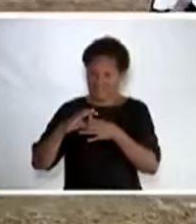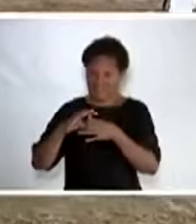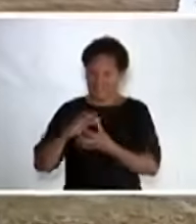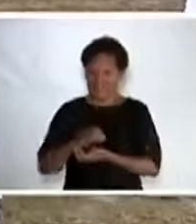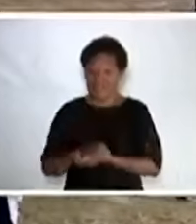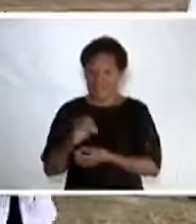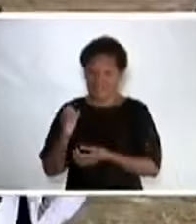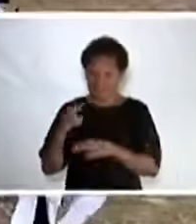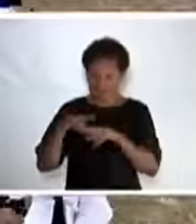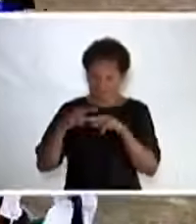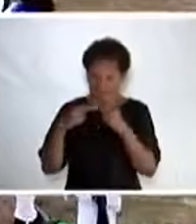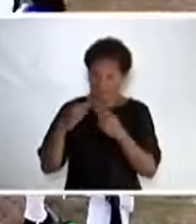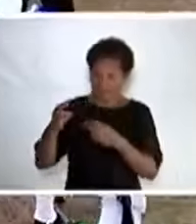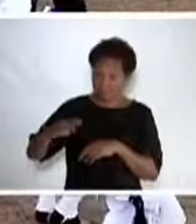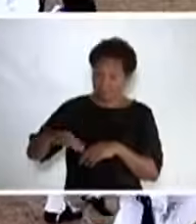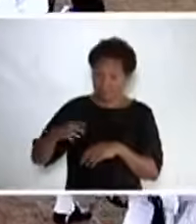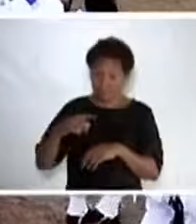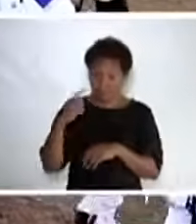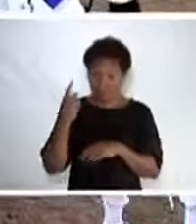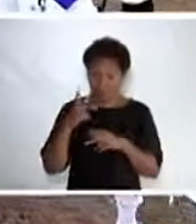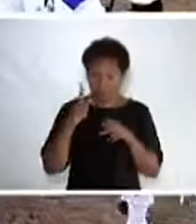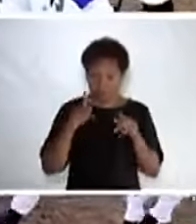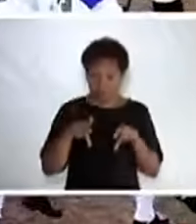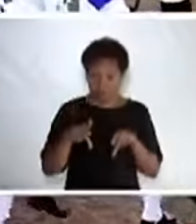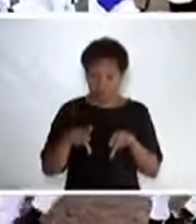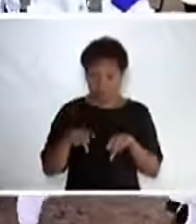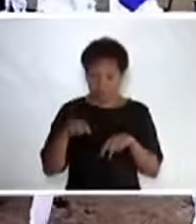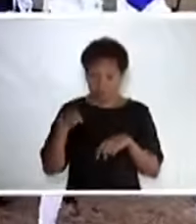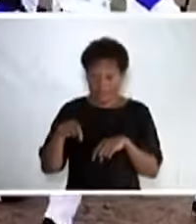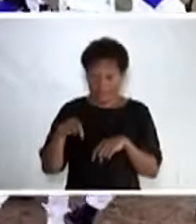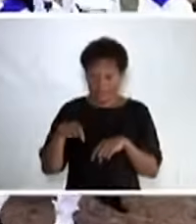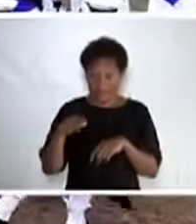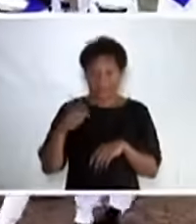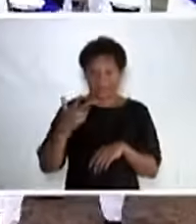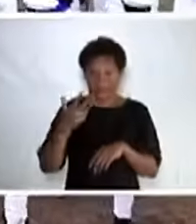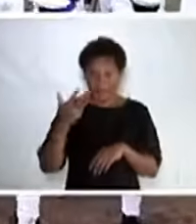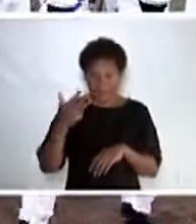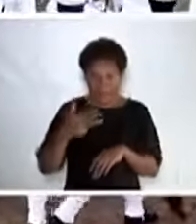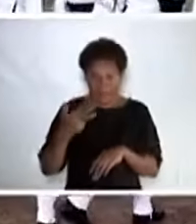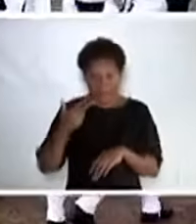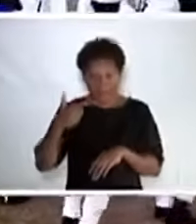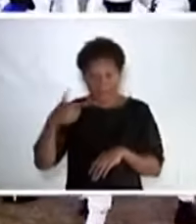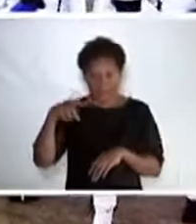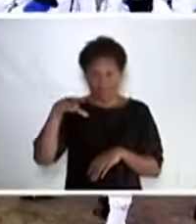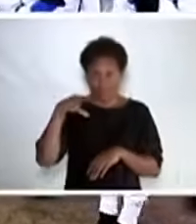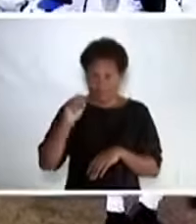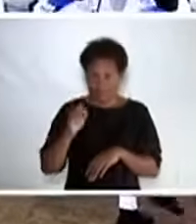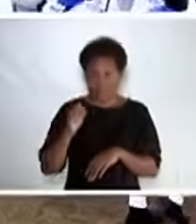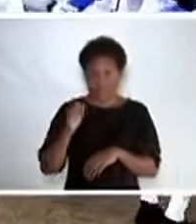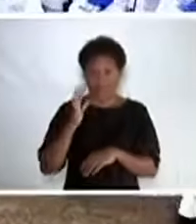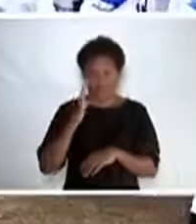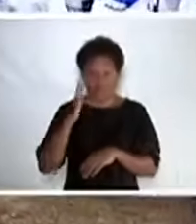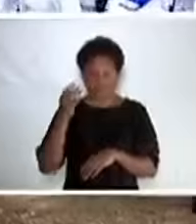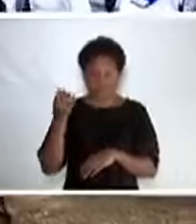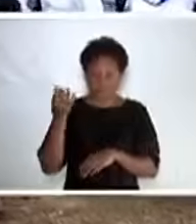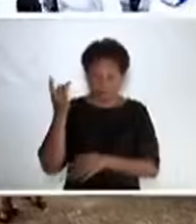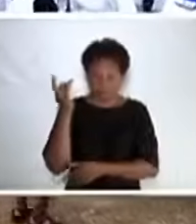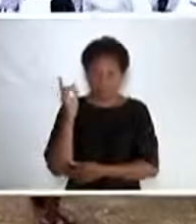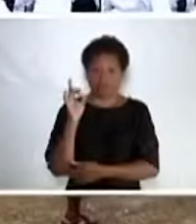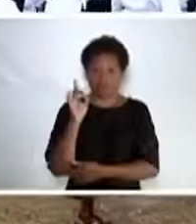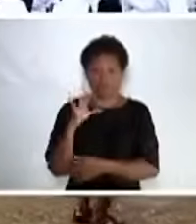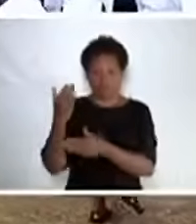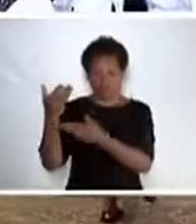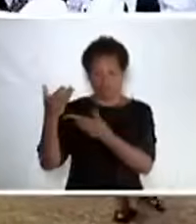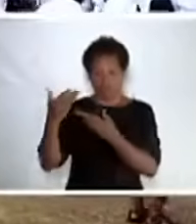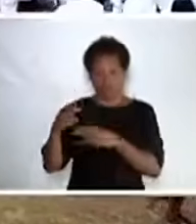family members of those that are still present with us that were here in 1970 when independence was given to Fiji,